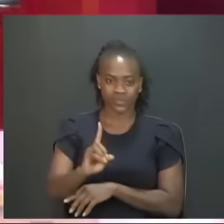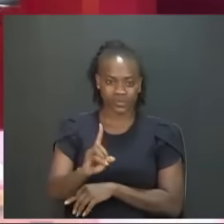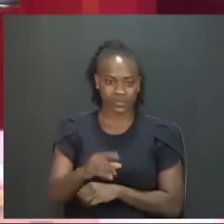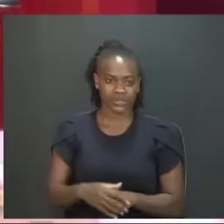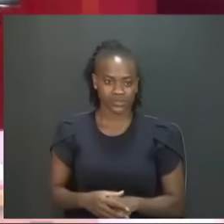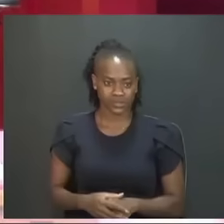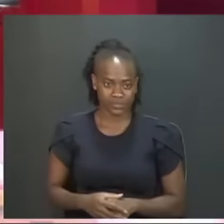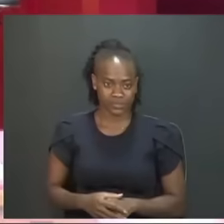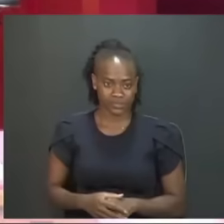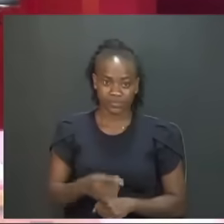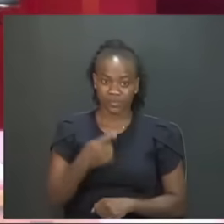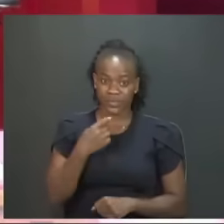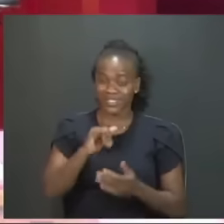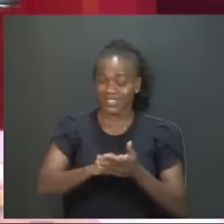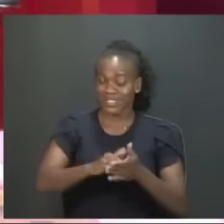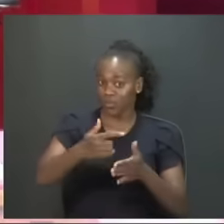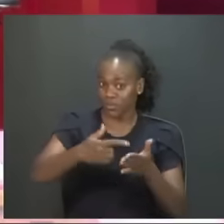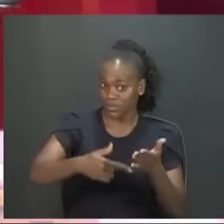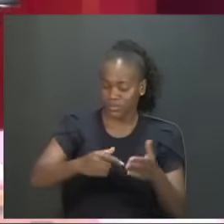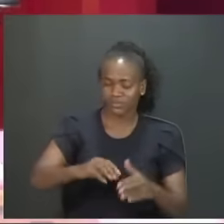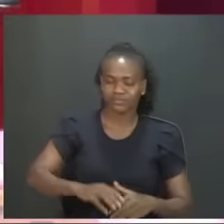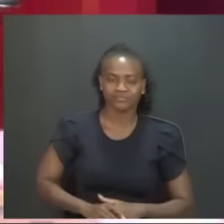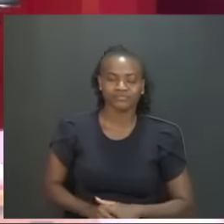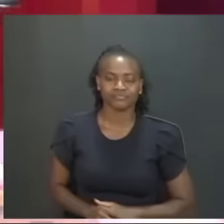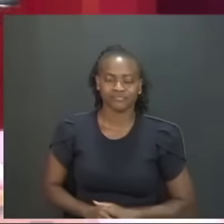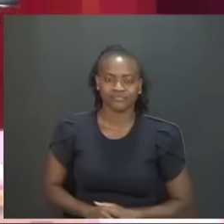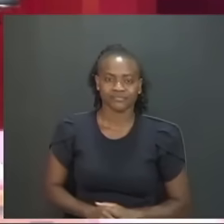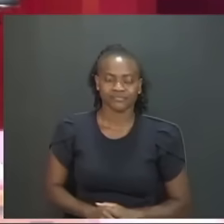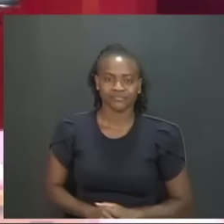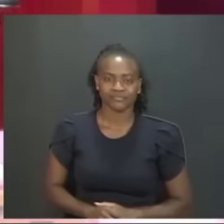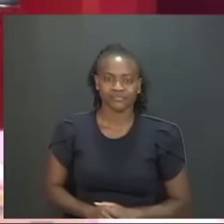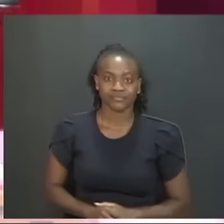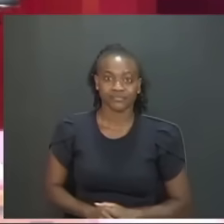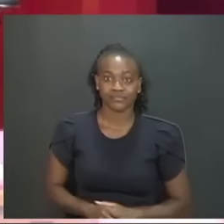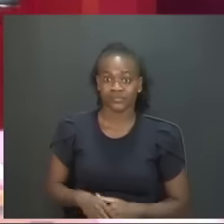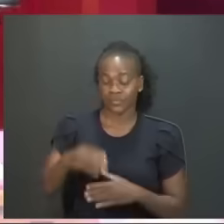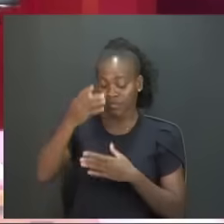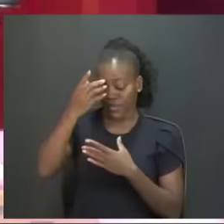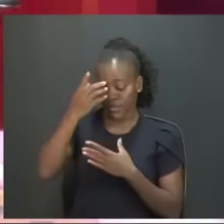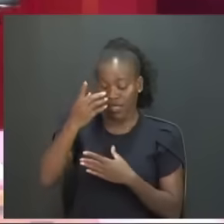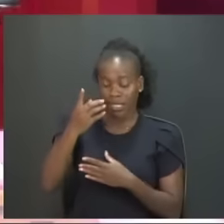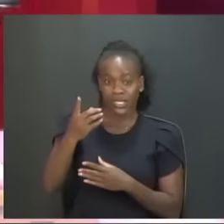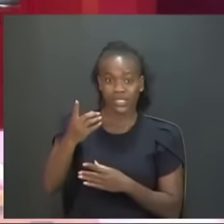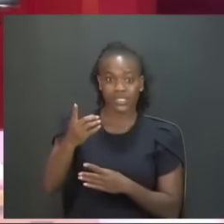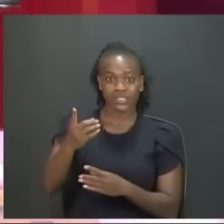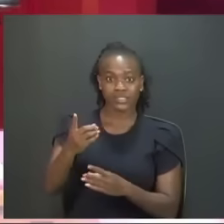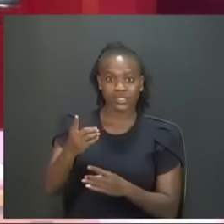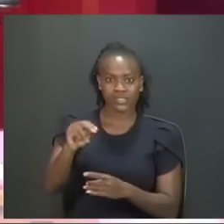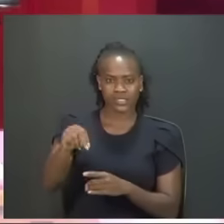and indicated that a decision is to be taken.